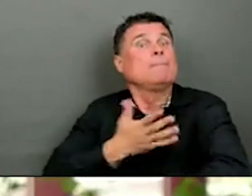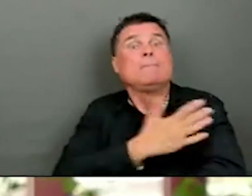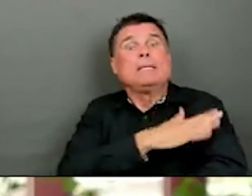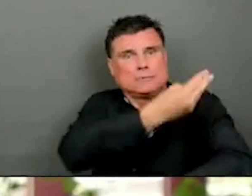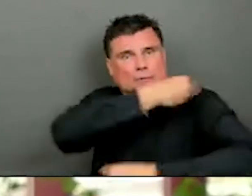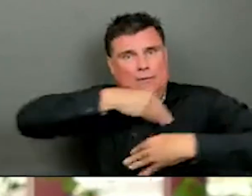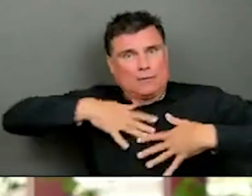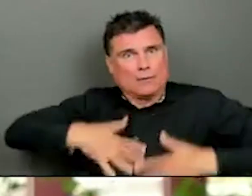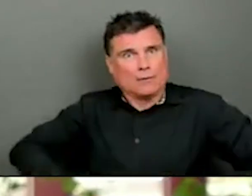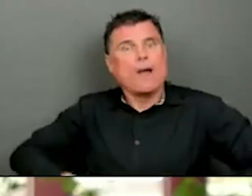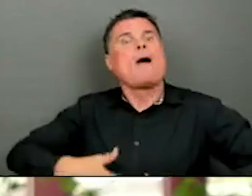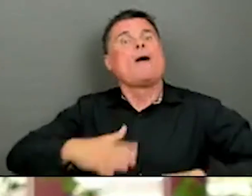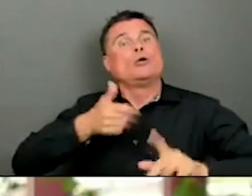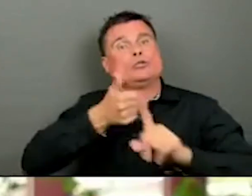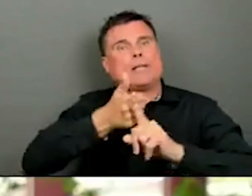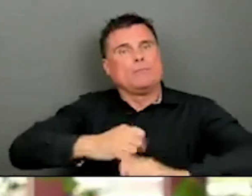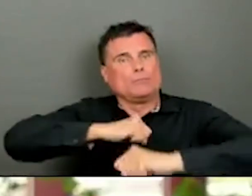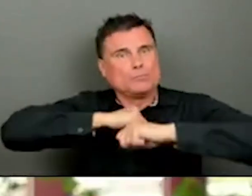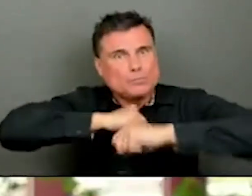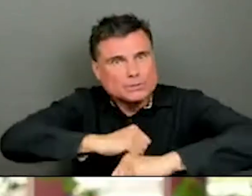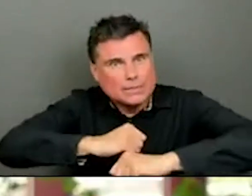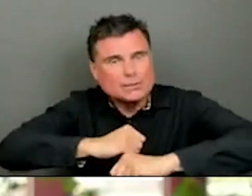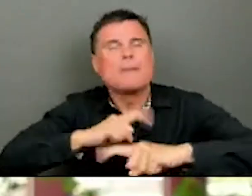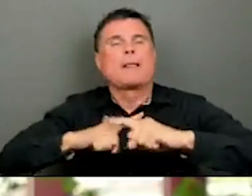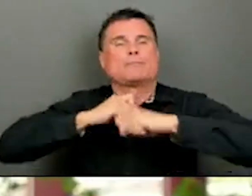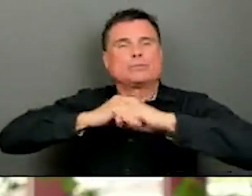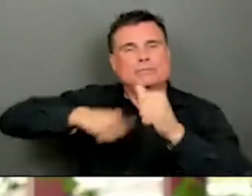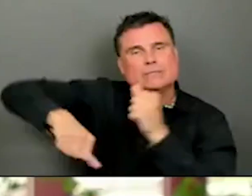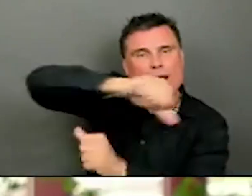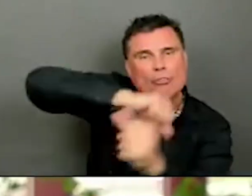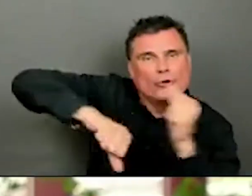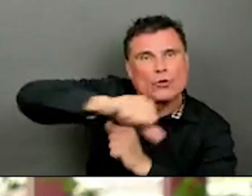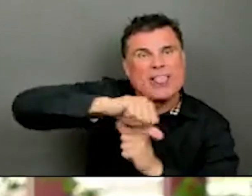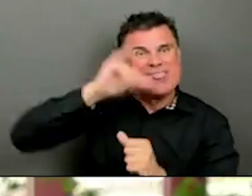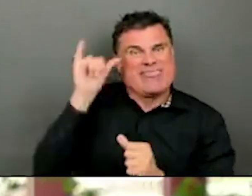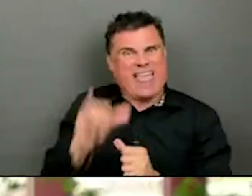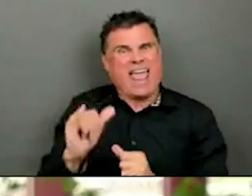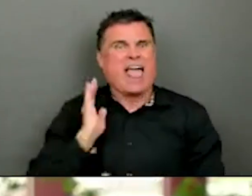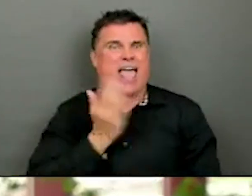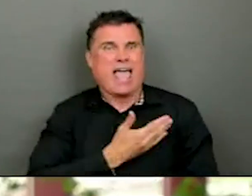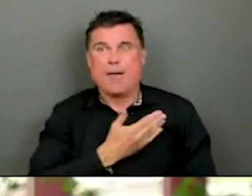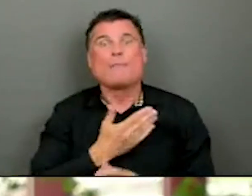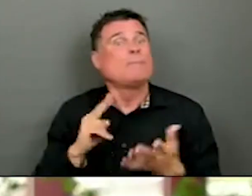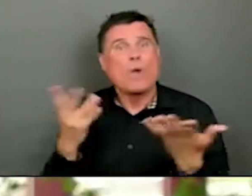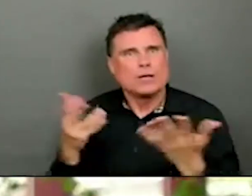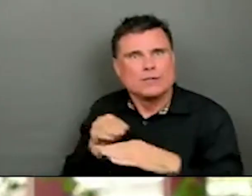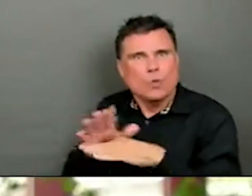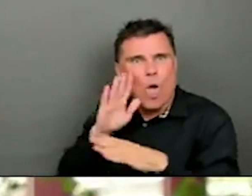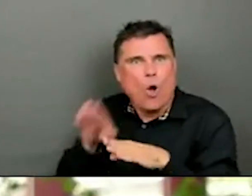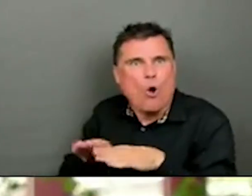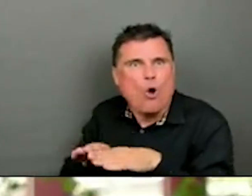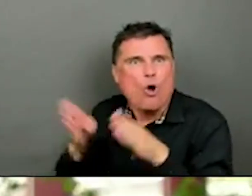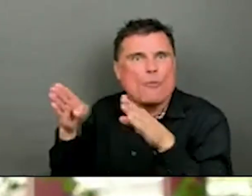and that's our ticket to travel and to getting into a better summer for all of us.